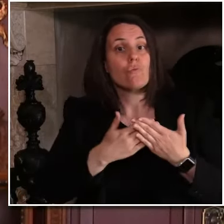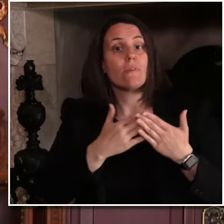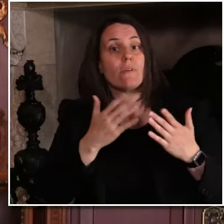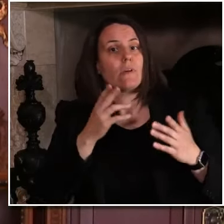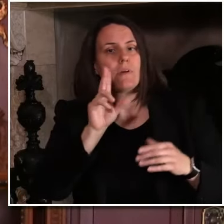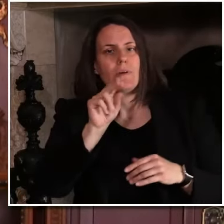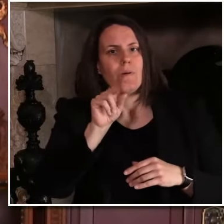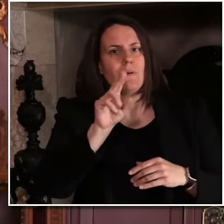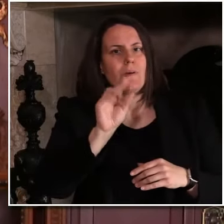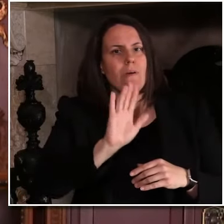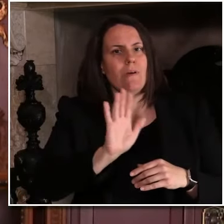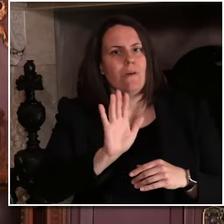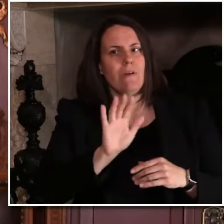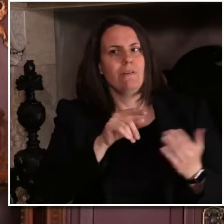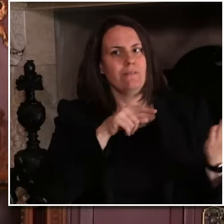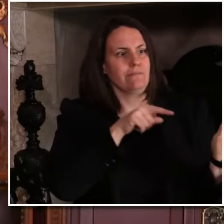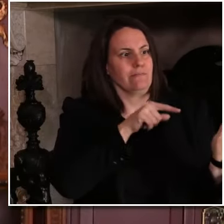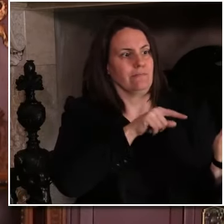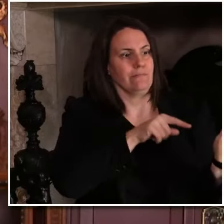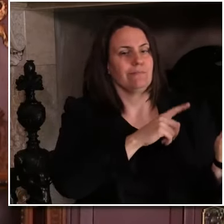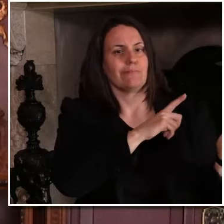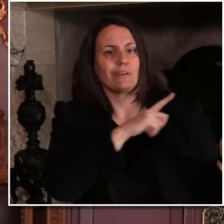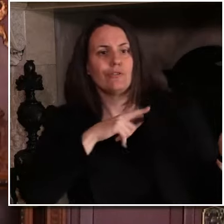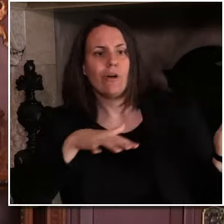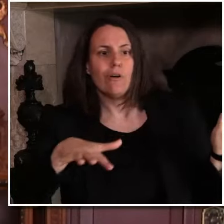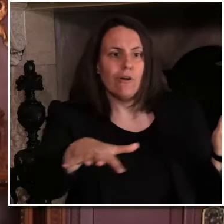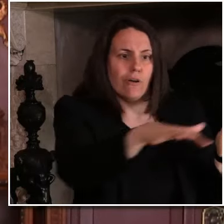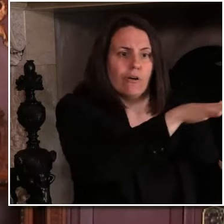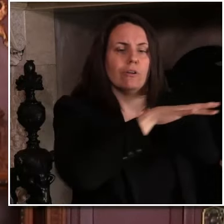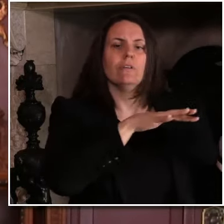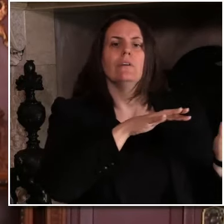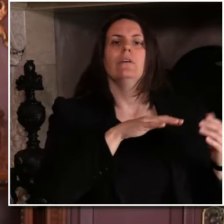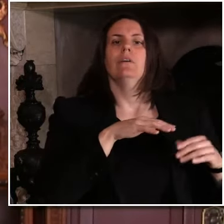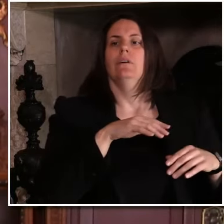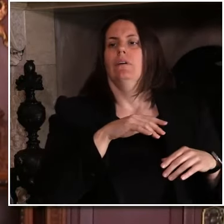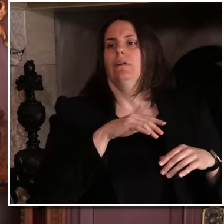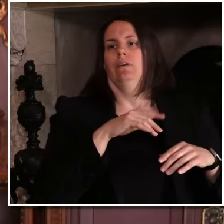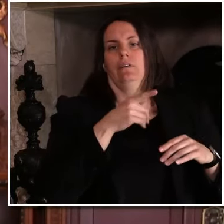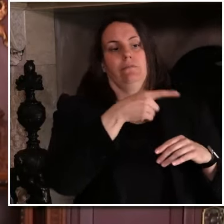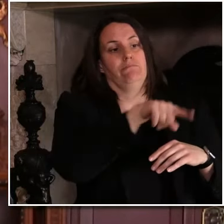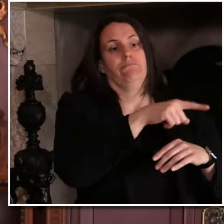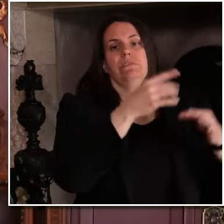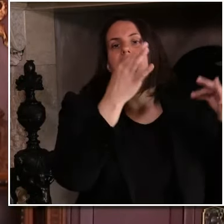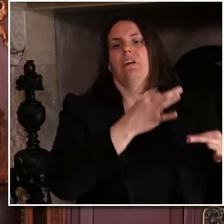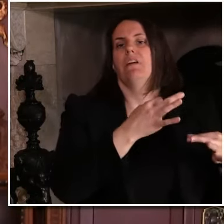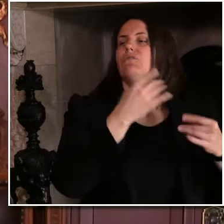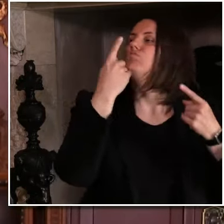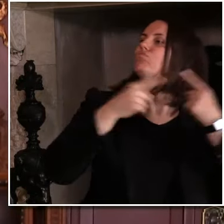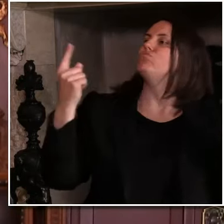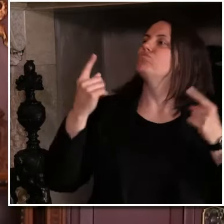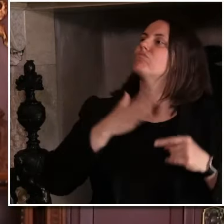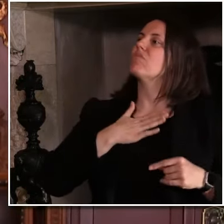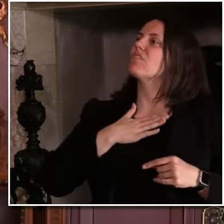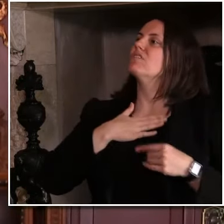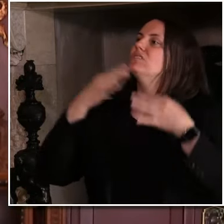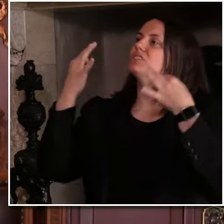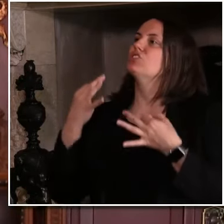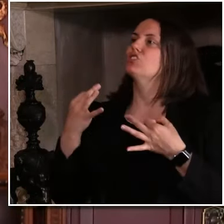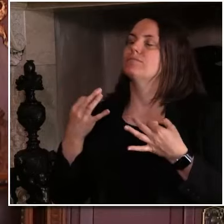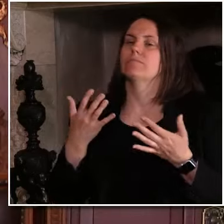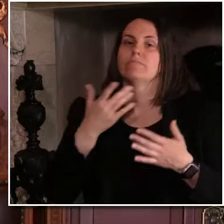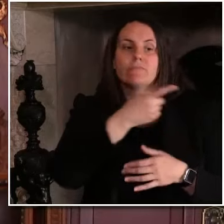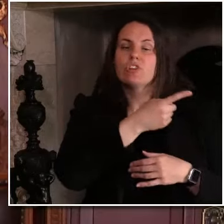he and the legislative Republicans have decided to take this to the Supreme Court. And that's nothing more than